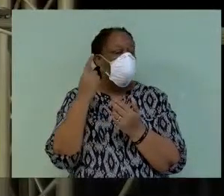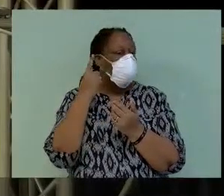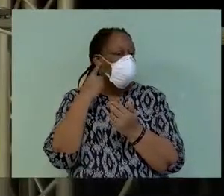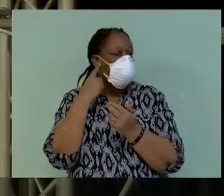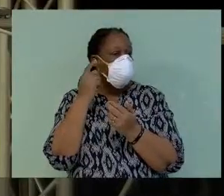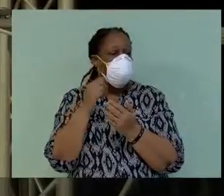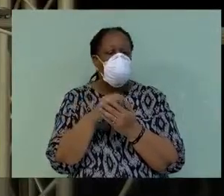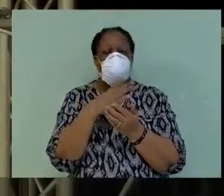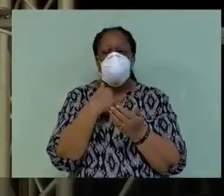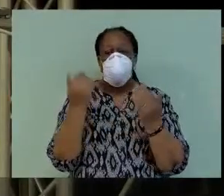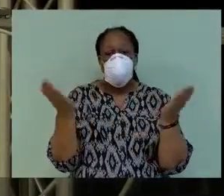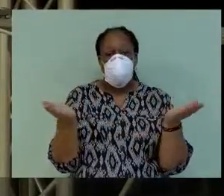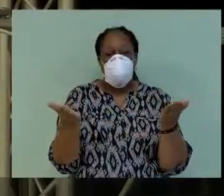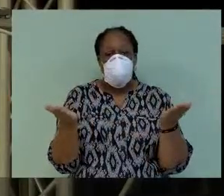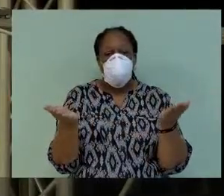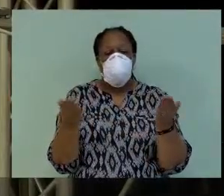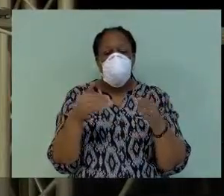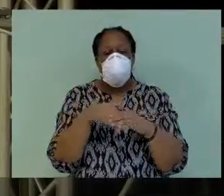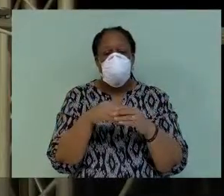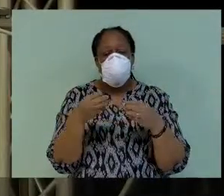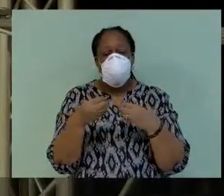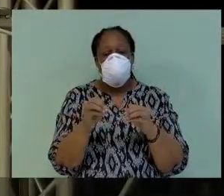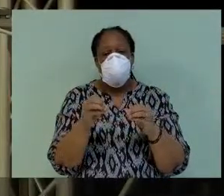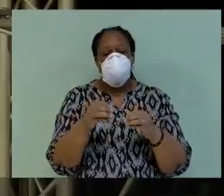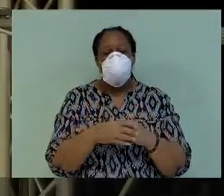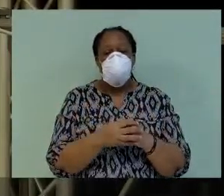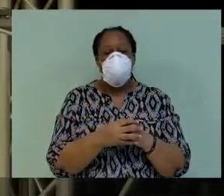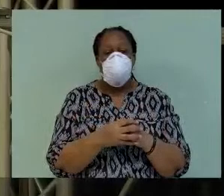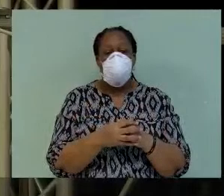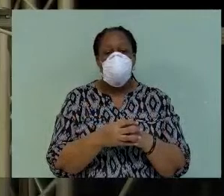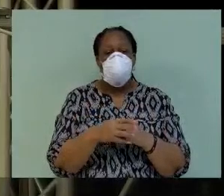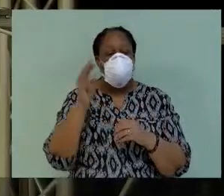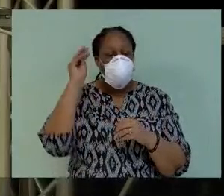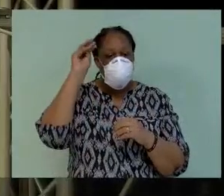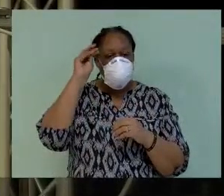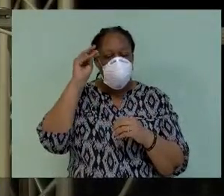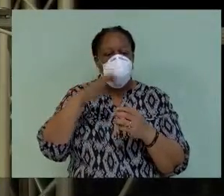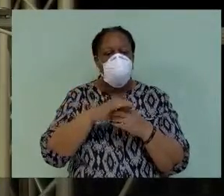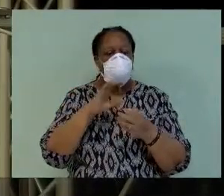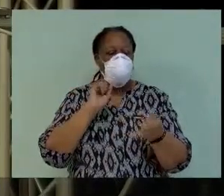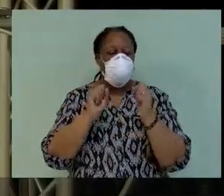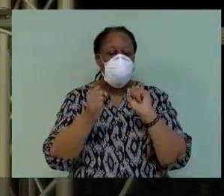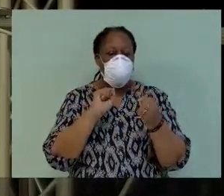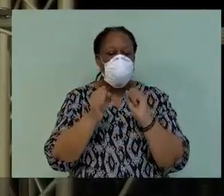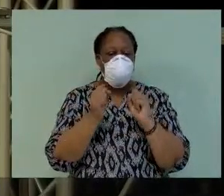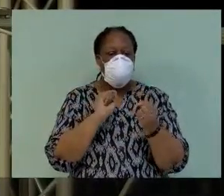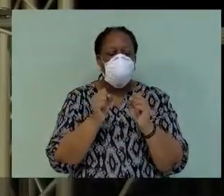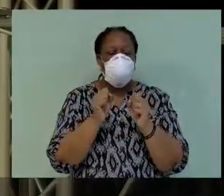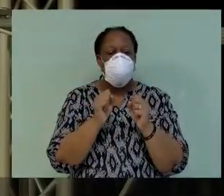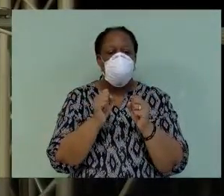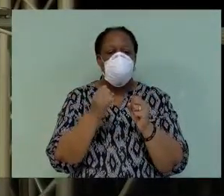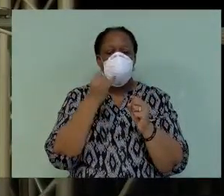with us. The Ministry of Sports is fully aware, that